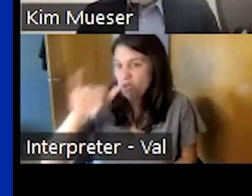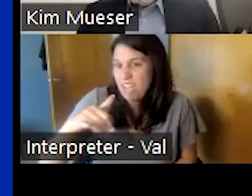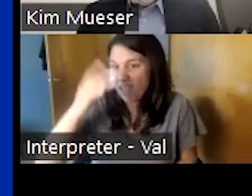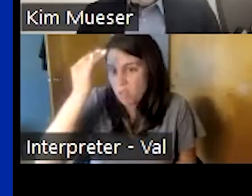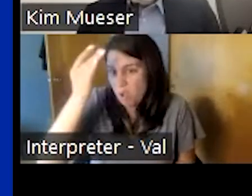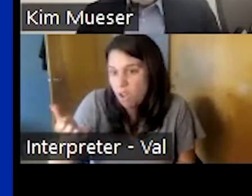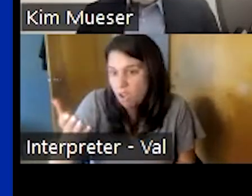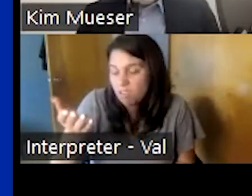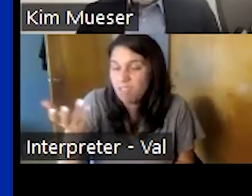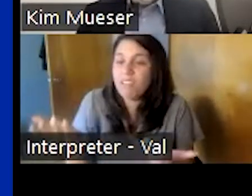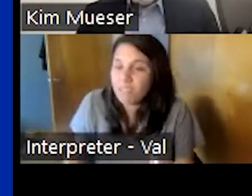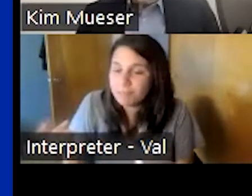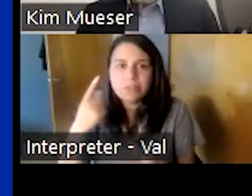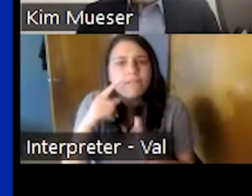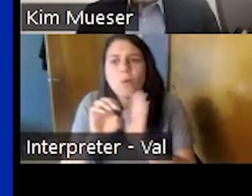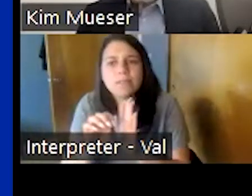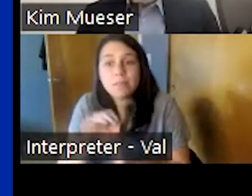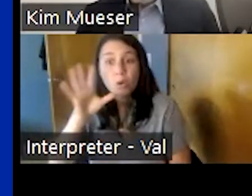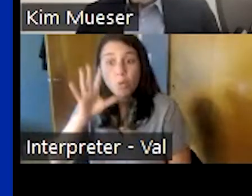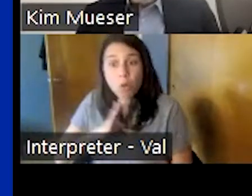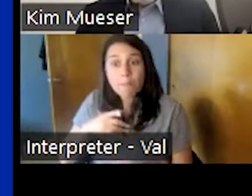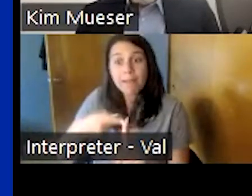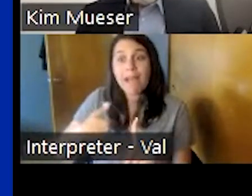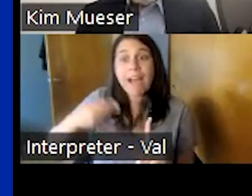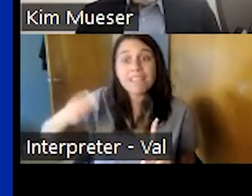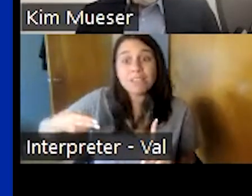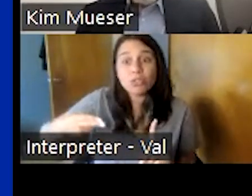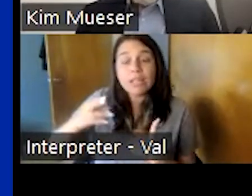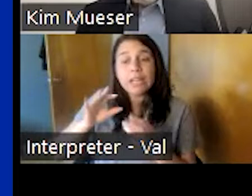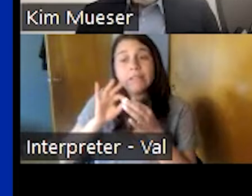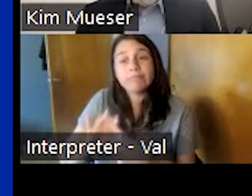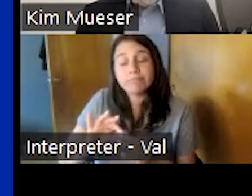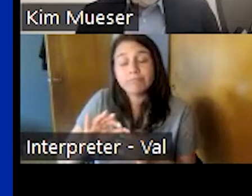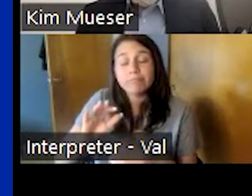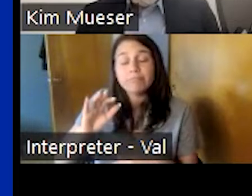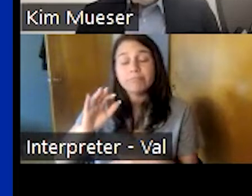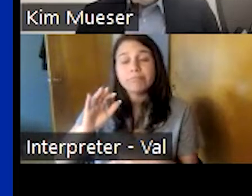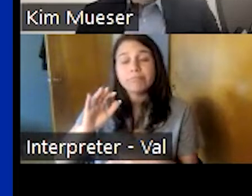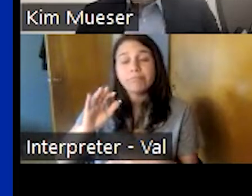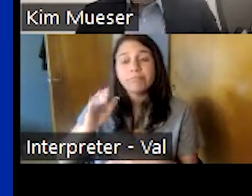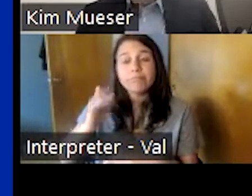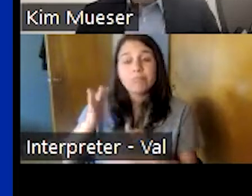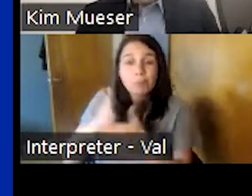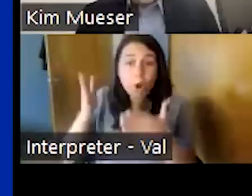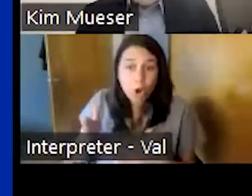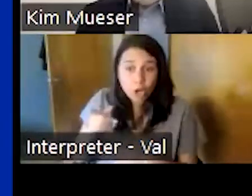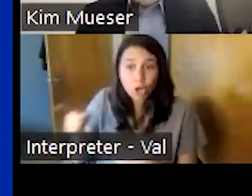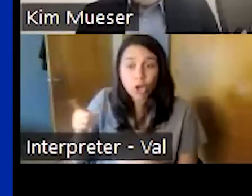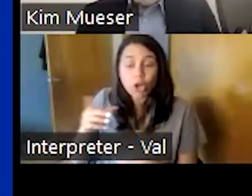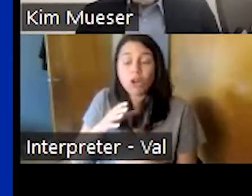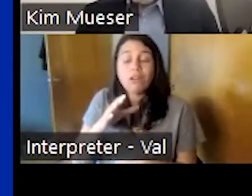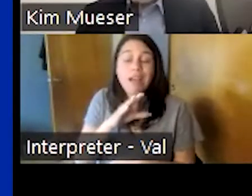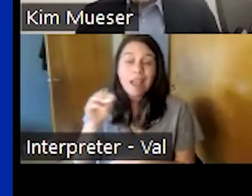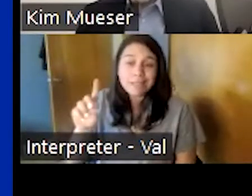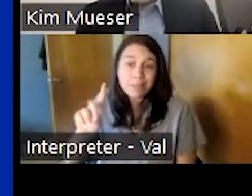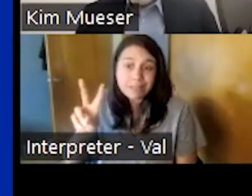situation. So for example, a woman with a history of having partners in which she is a victim of domestic violence